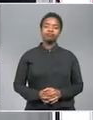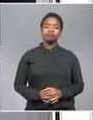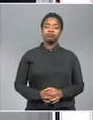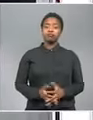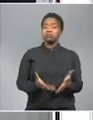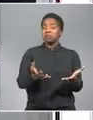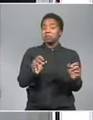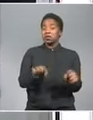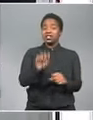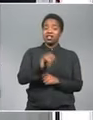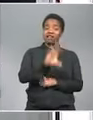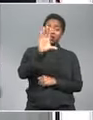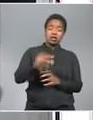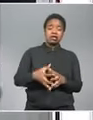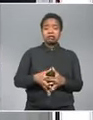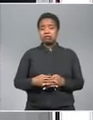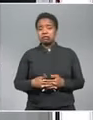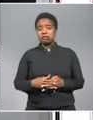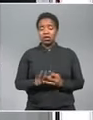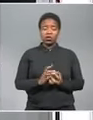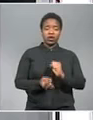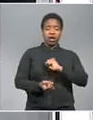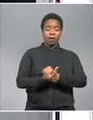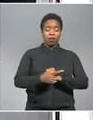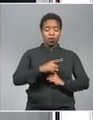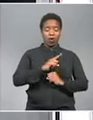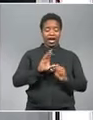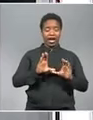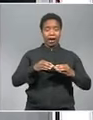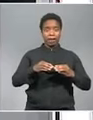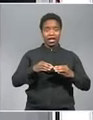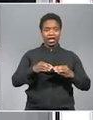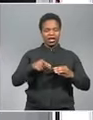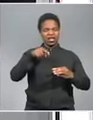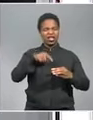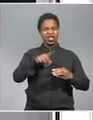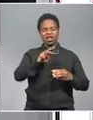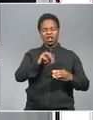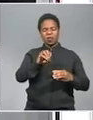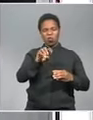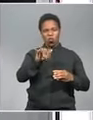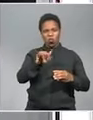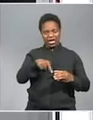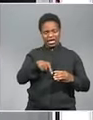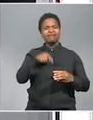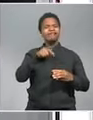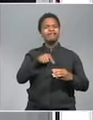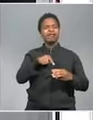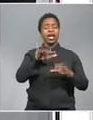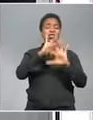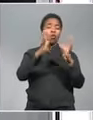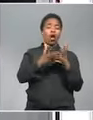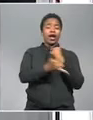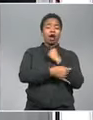Well, the country is waiting with bated breath this evening to see if it loses its remaining investment grade. Moody's is the only one of